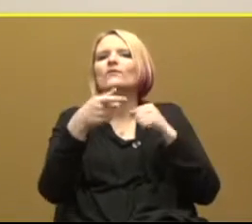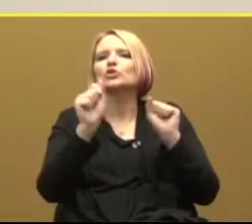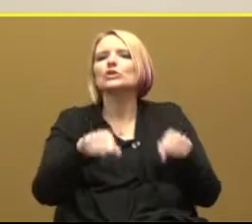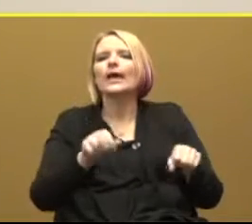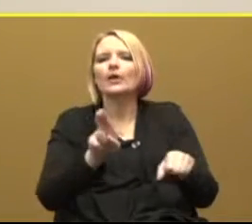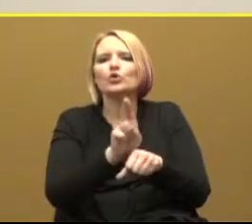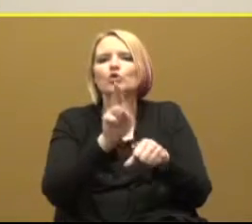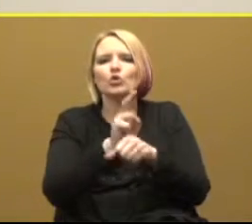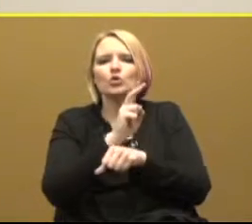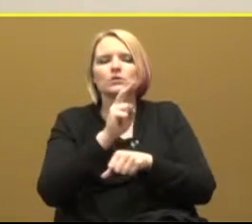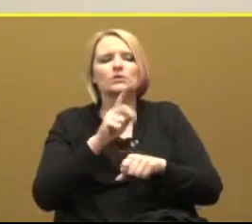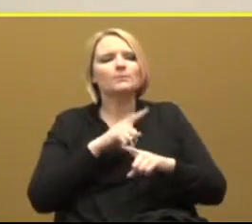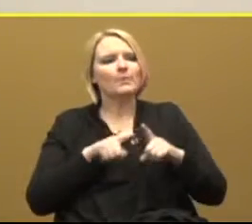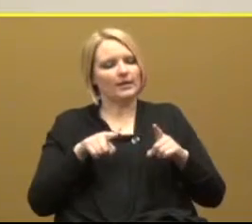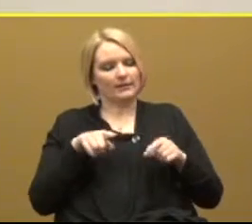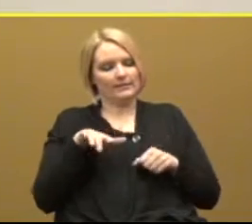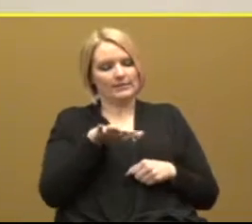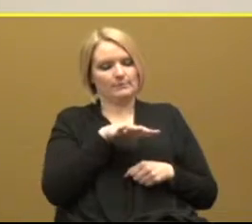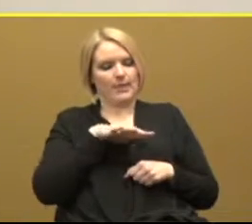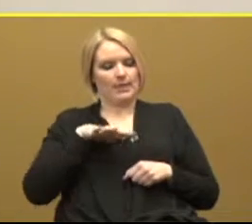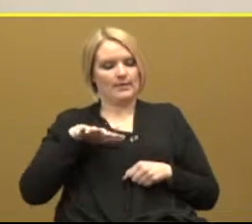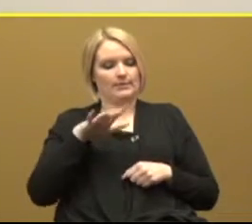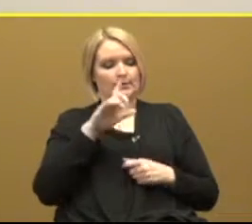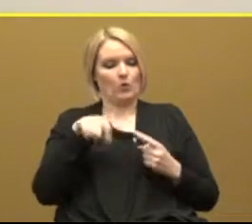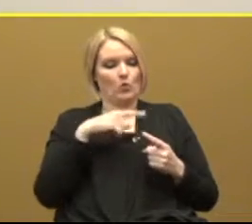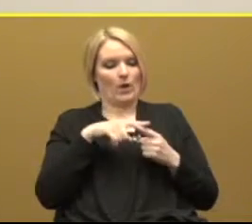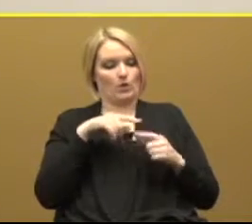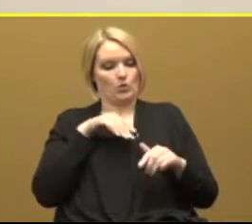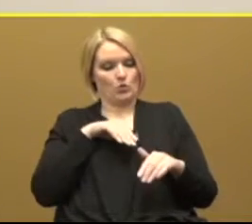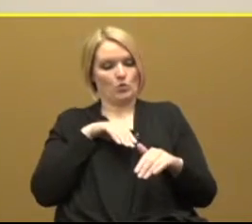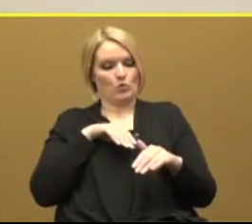use. But in this little space she had, once you made